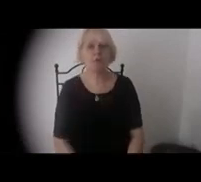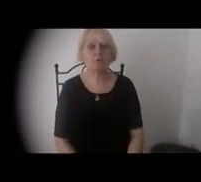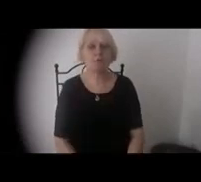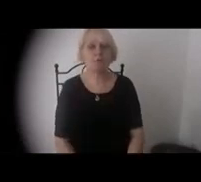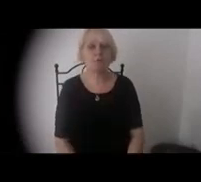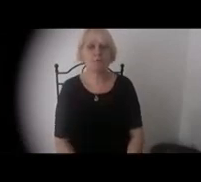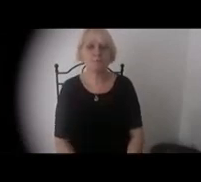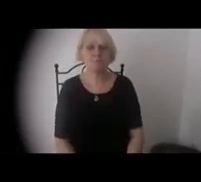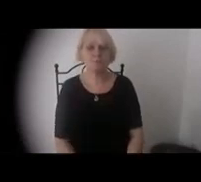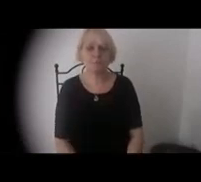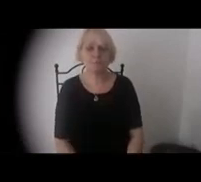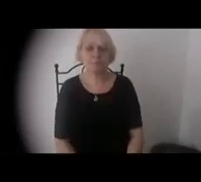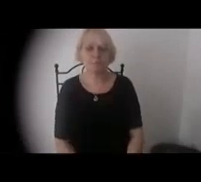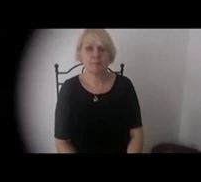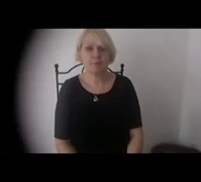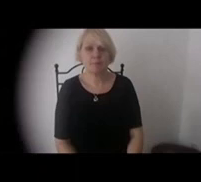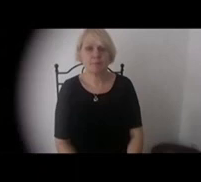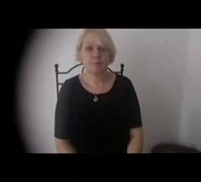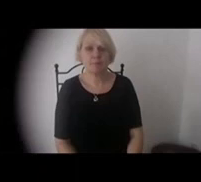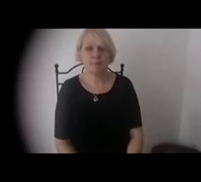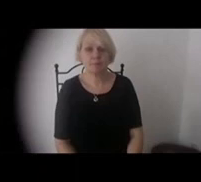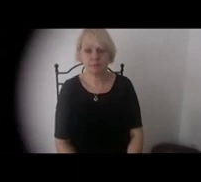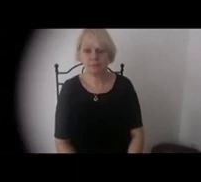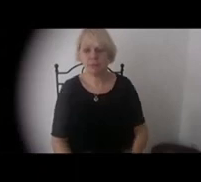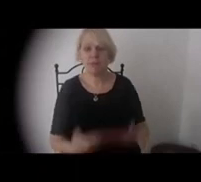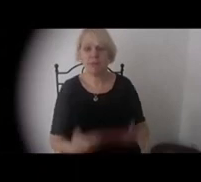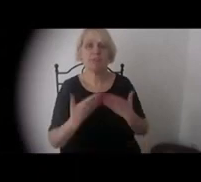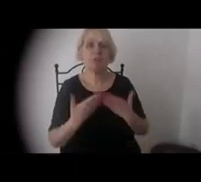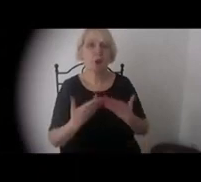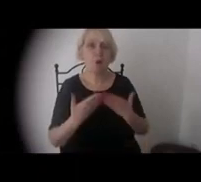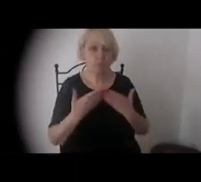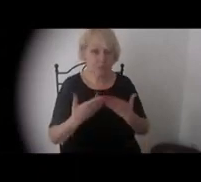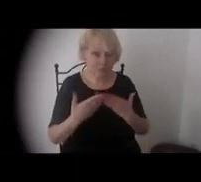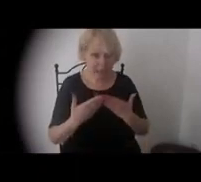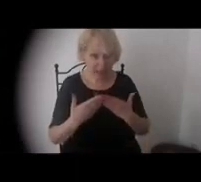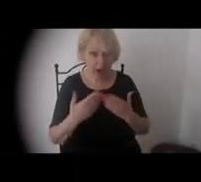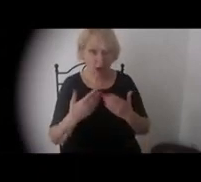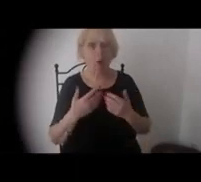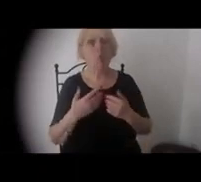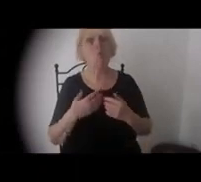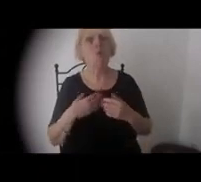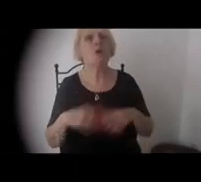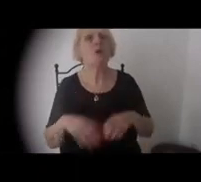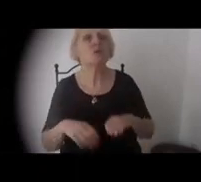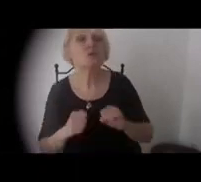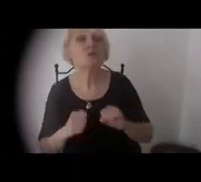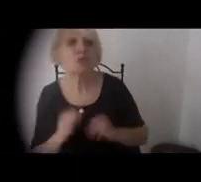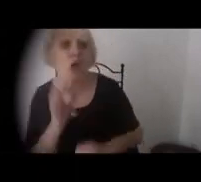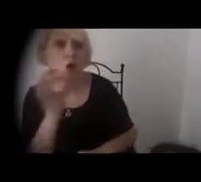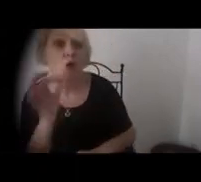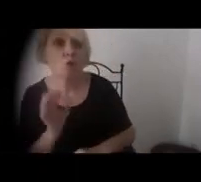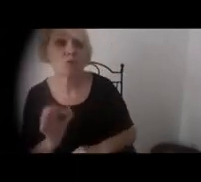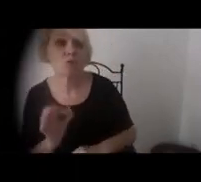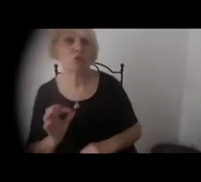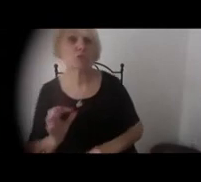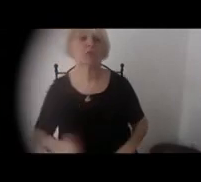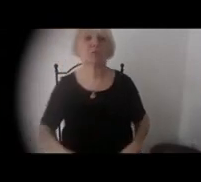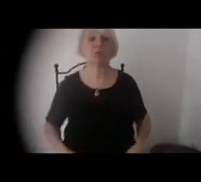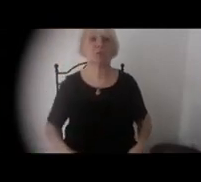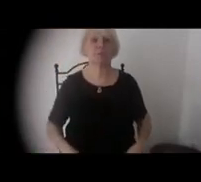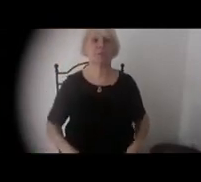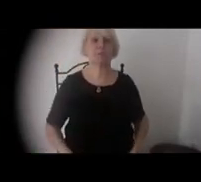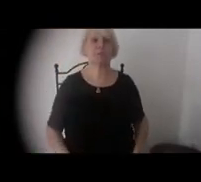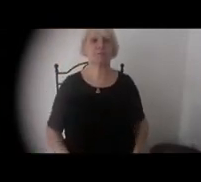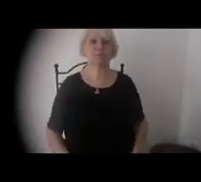So what we'll do is we'll go to the questions that have already been asked by the public, and